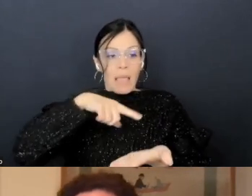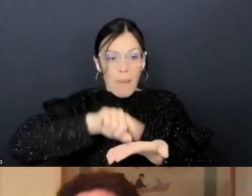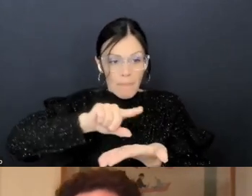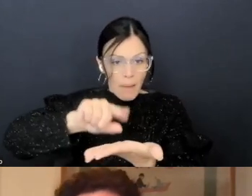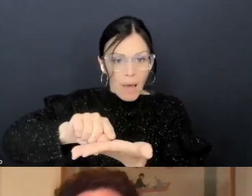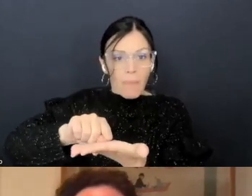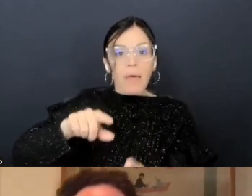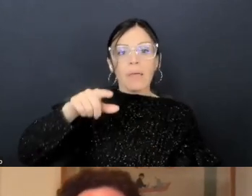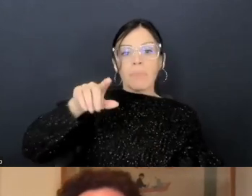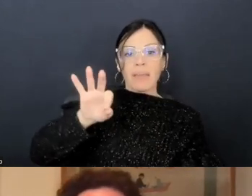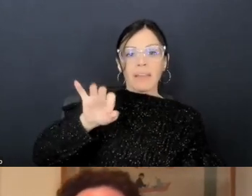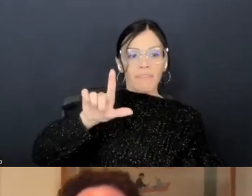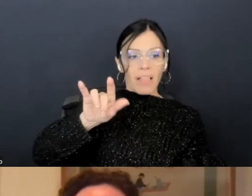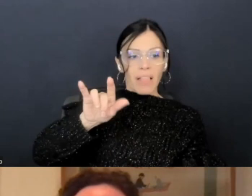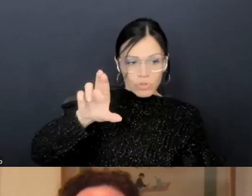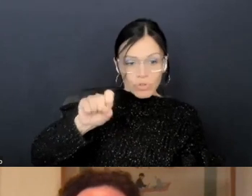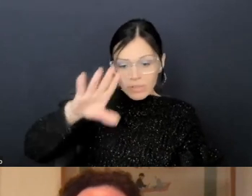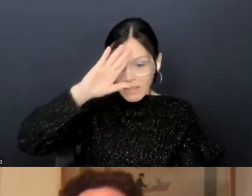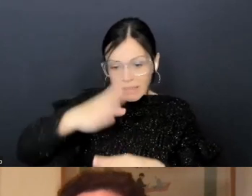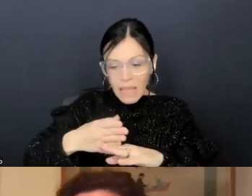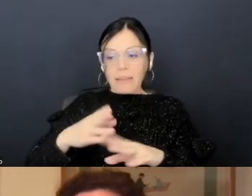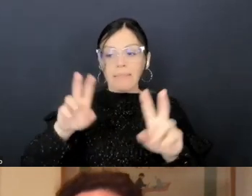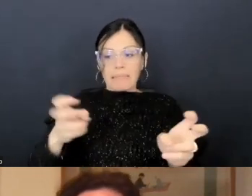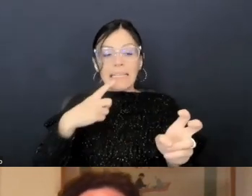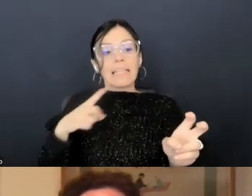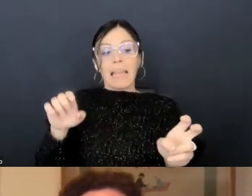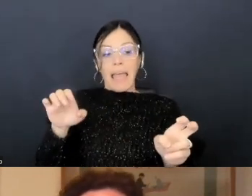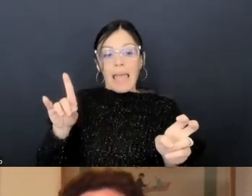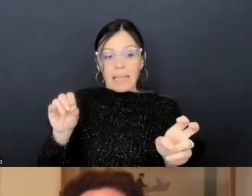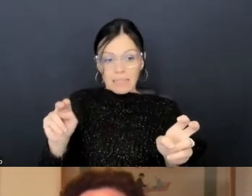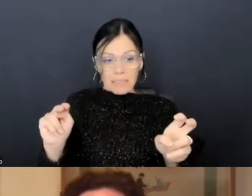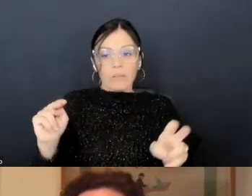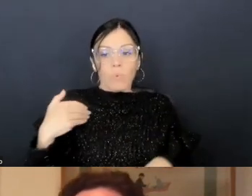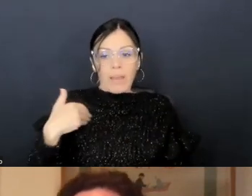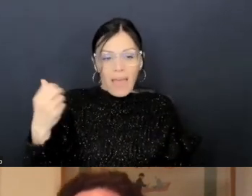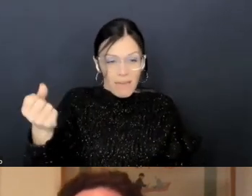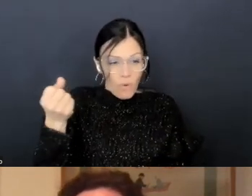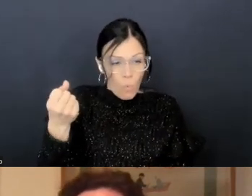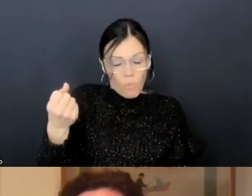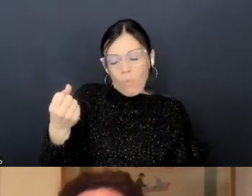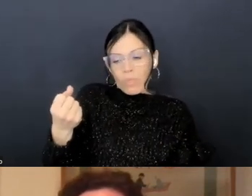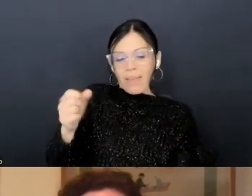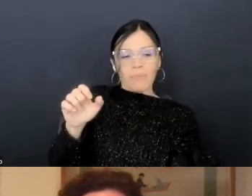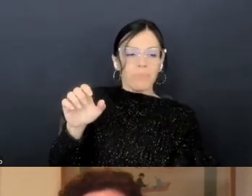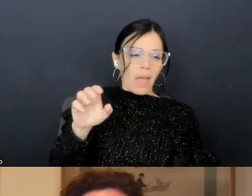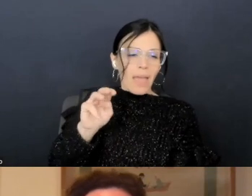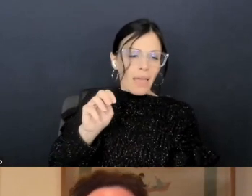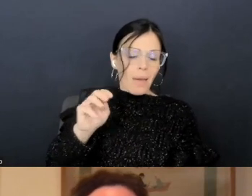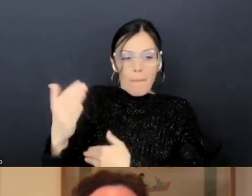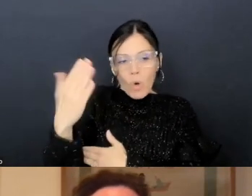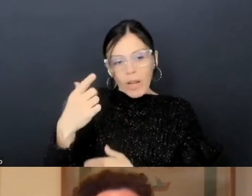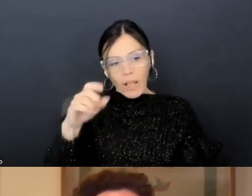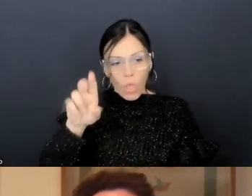a quote edison would hold one end of a morning glory horn against a phonograph loudspeaker